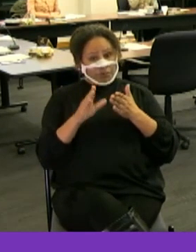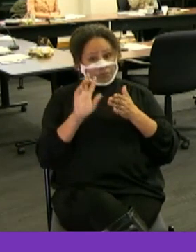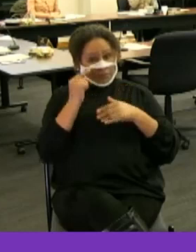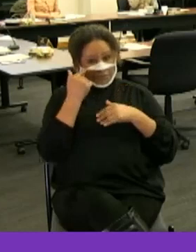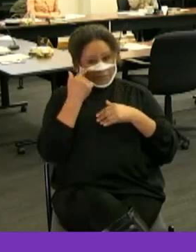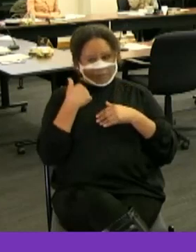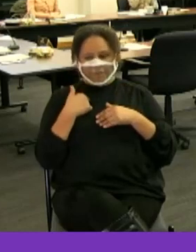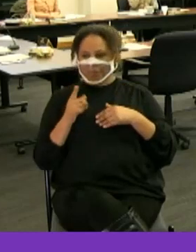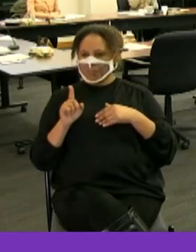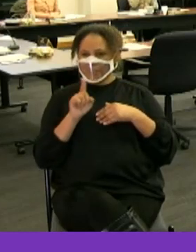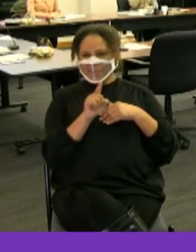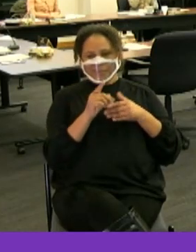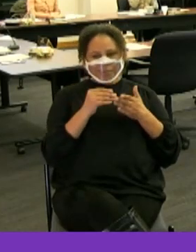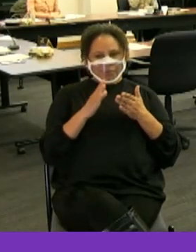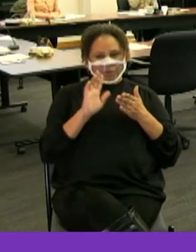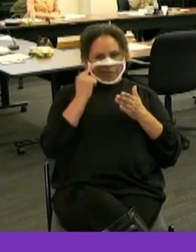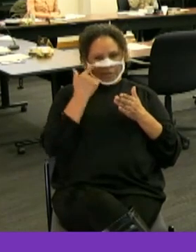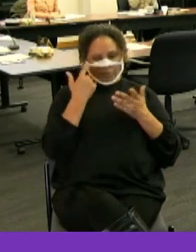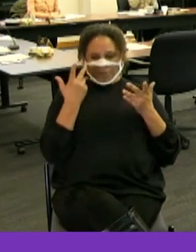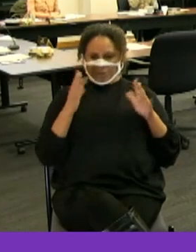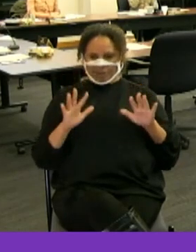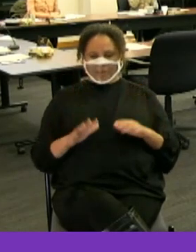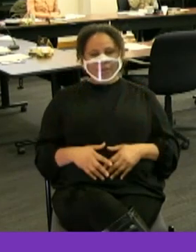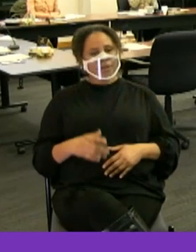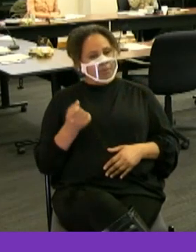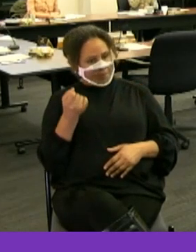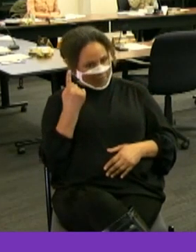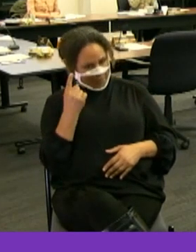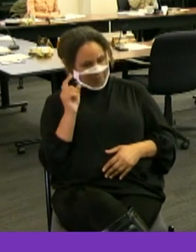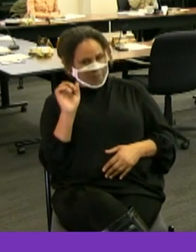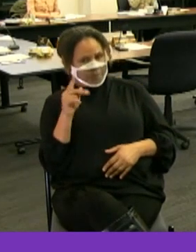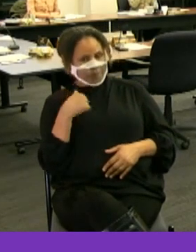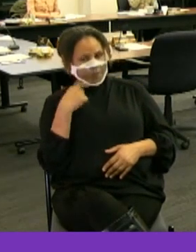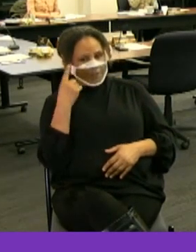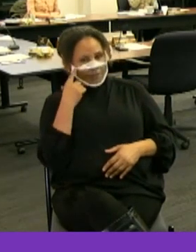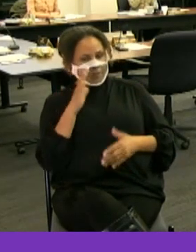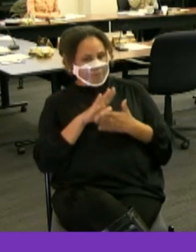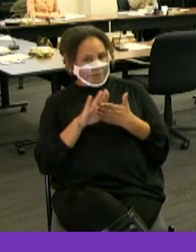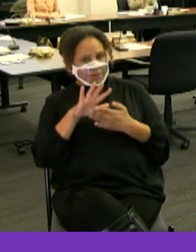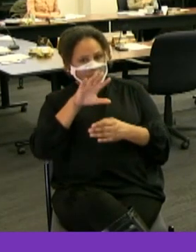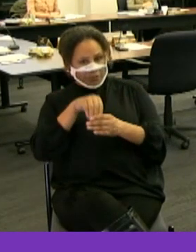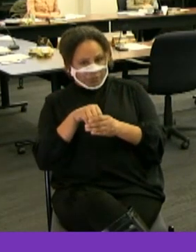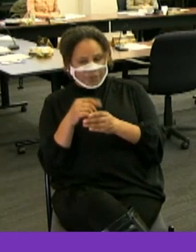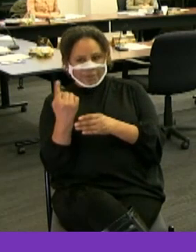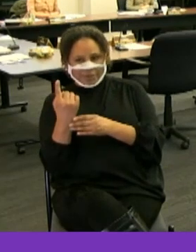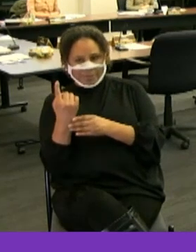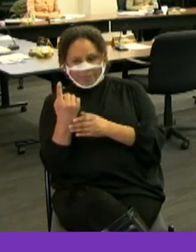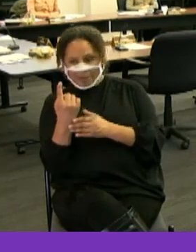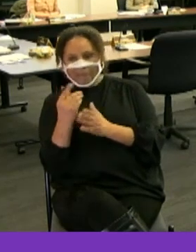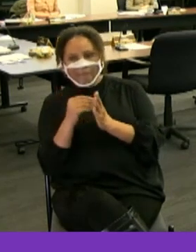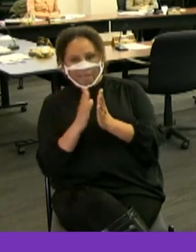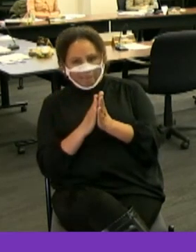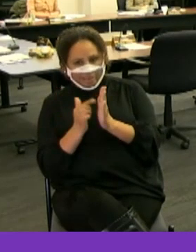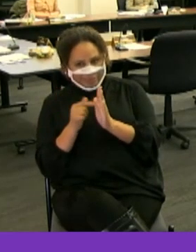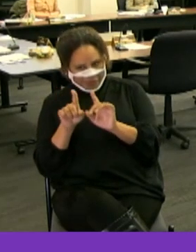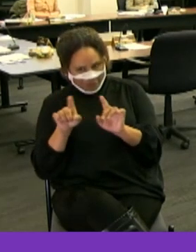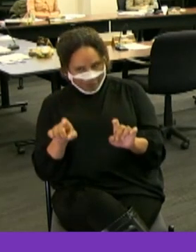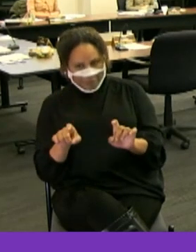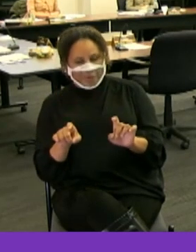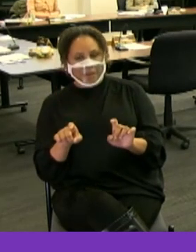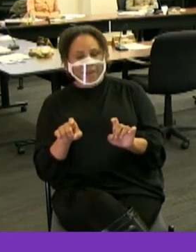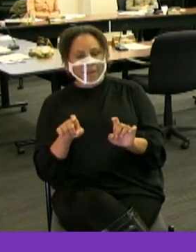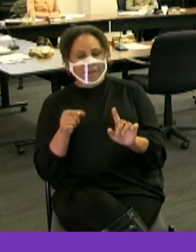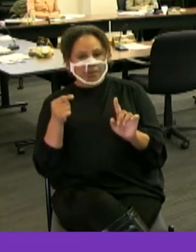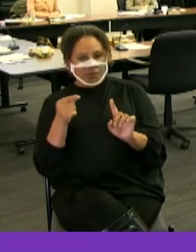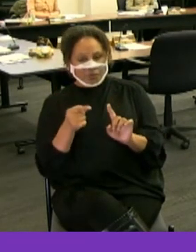I just went to student government with this issue. Got it. Okay. I think it would have been nice to include something like that on a survey like this,